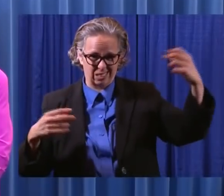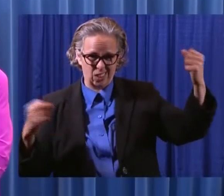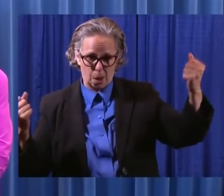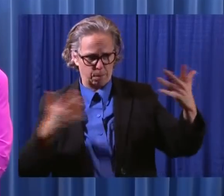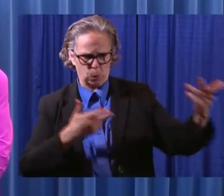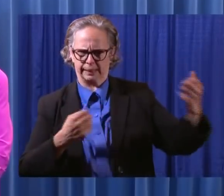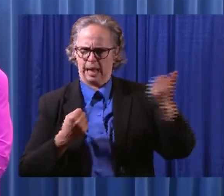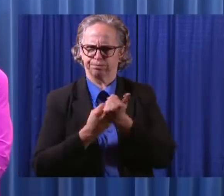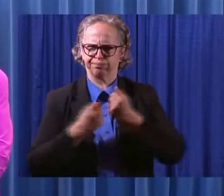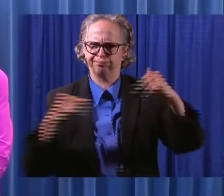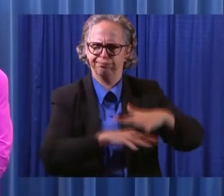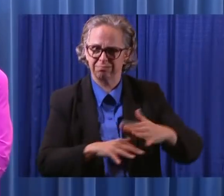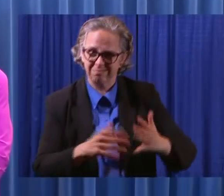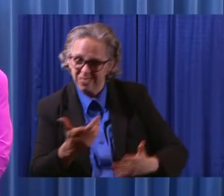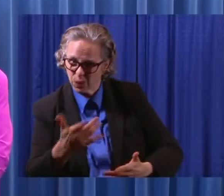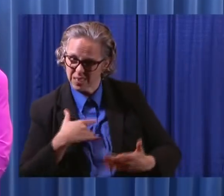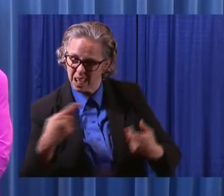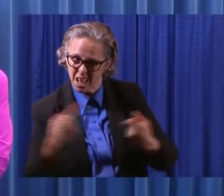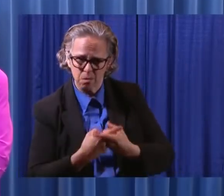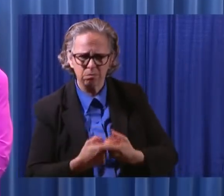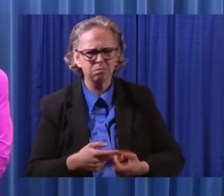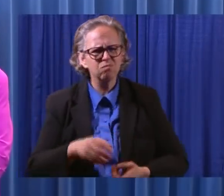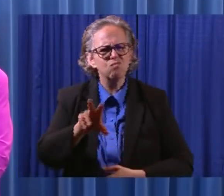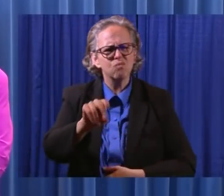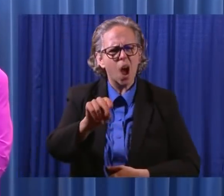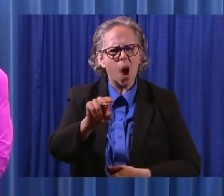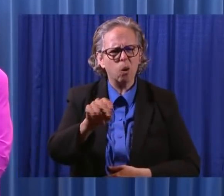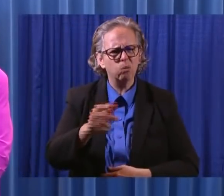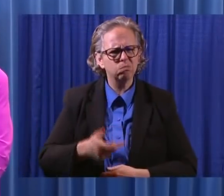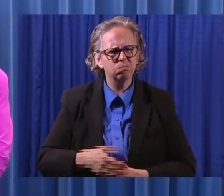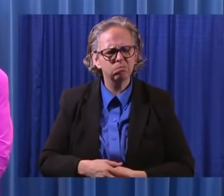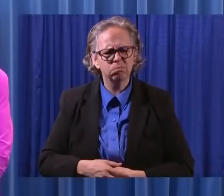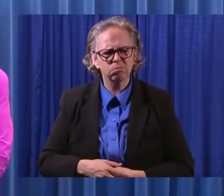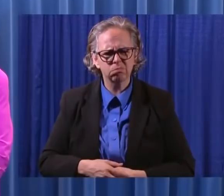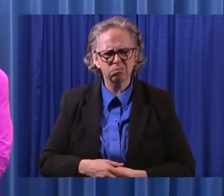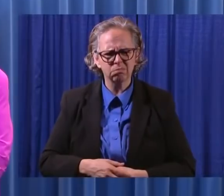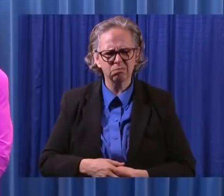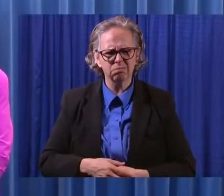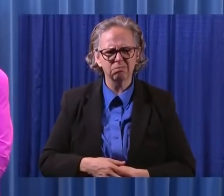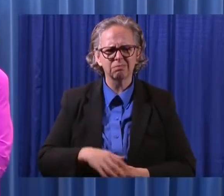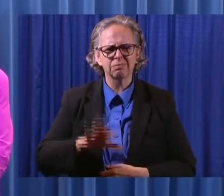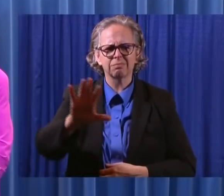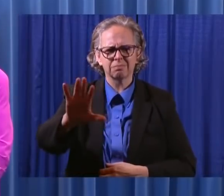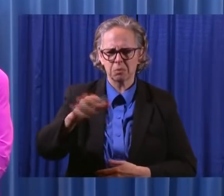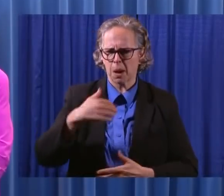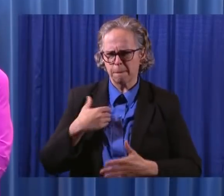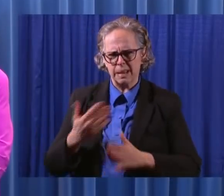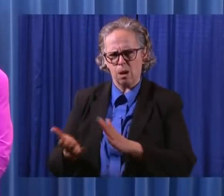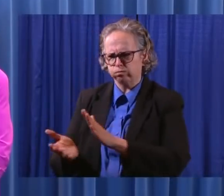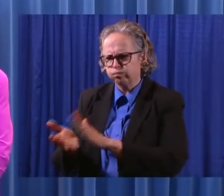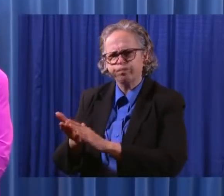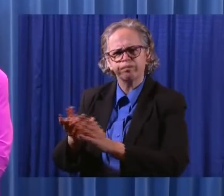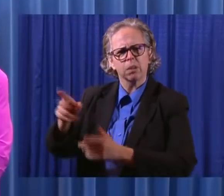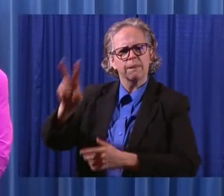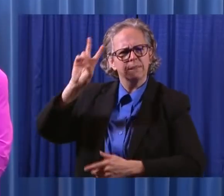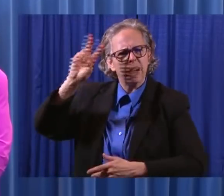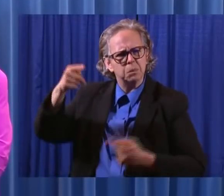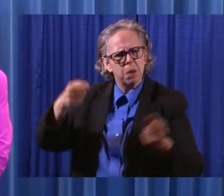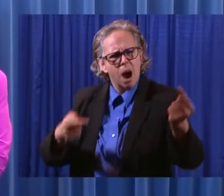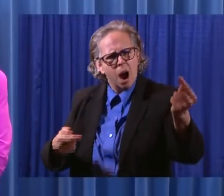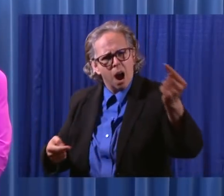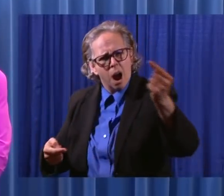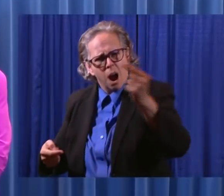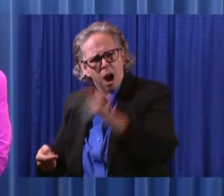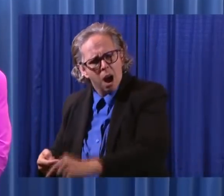Wouldn't be a rebuke of anything. It's a compliment to the Vice President and to